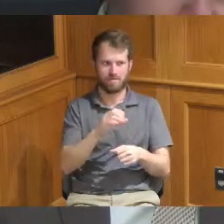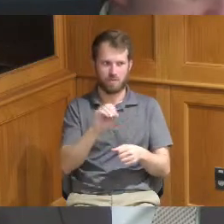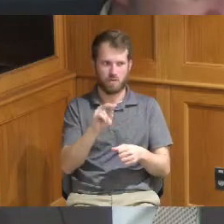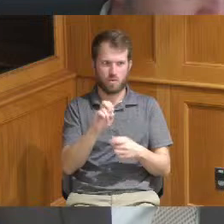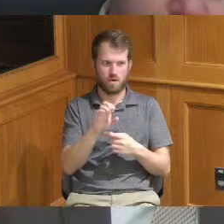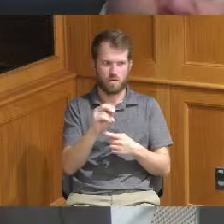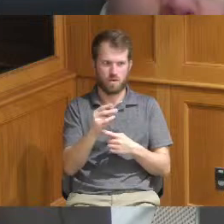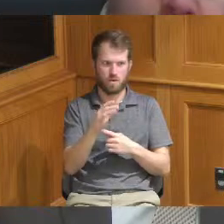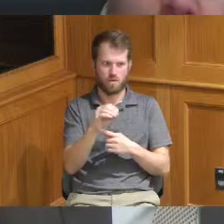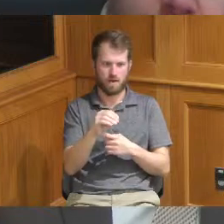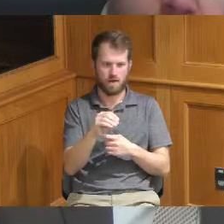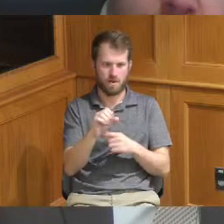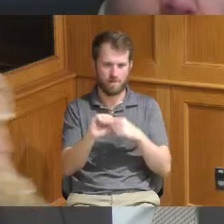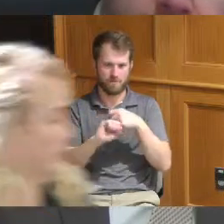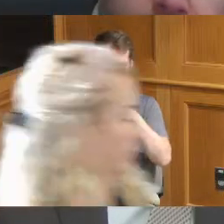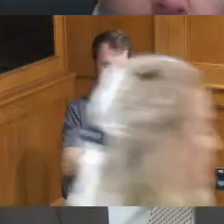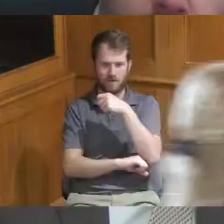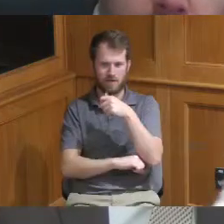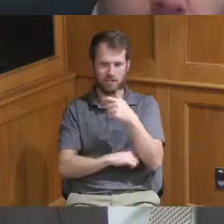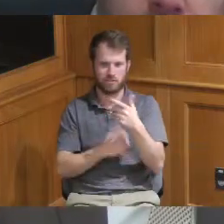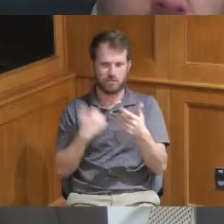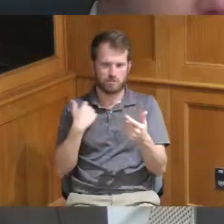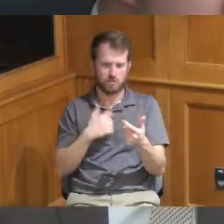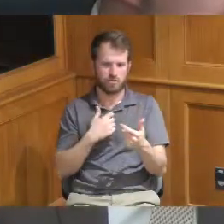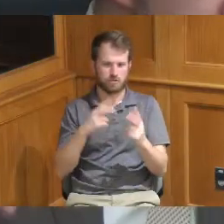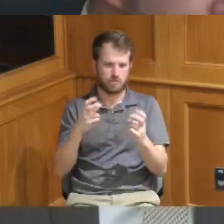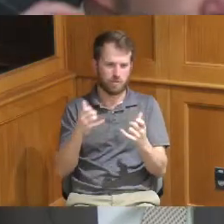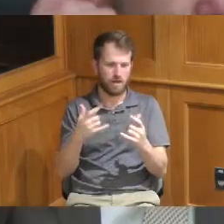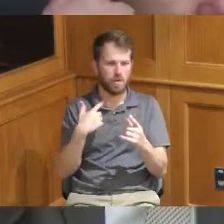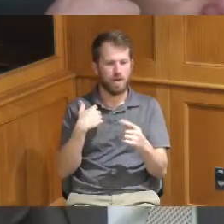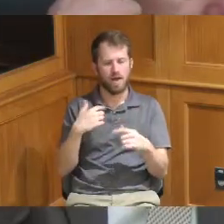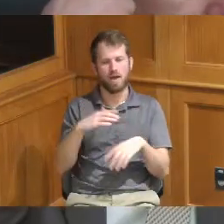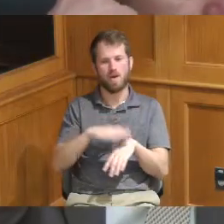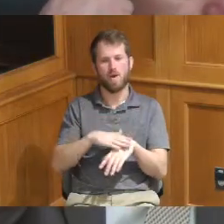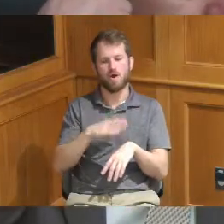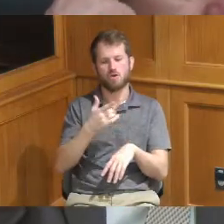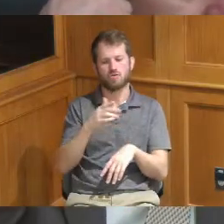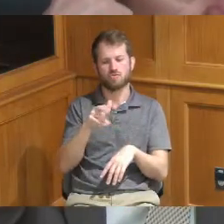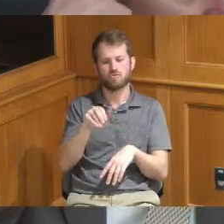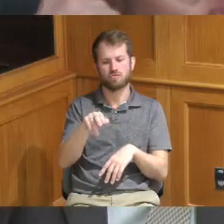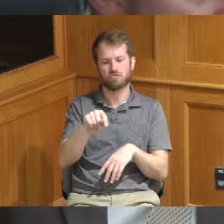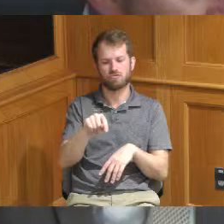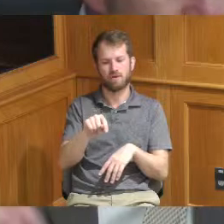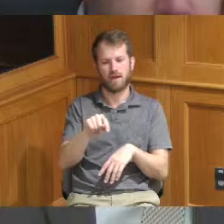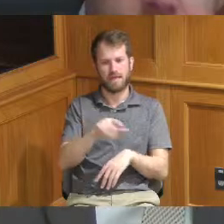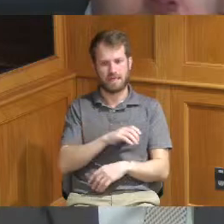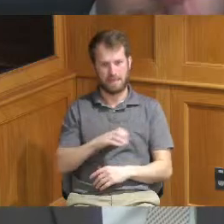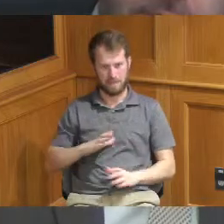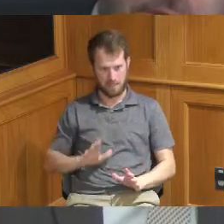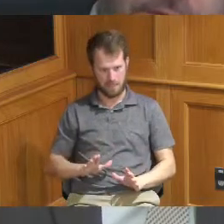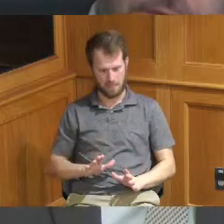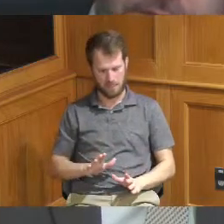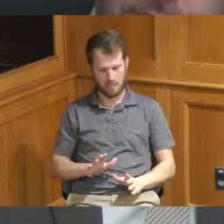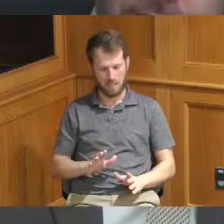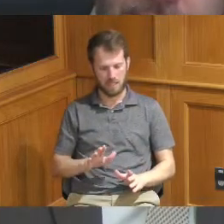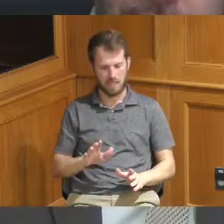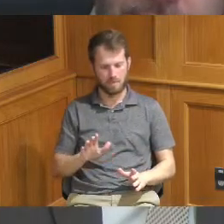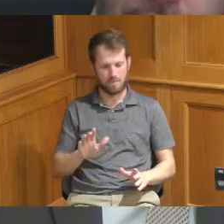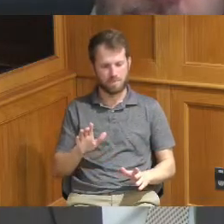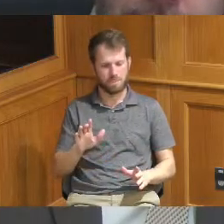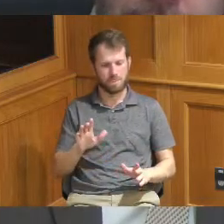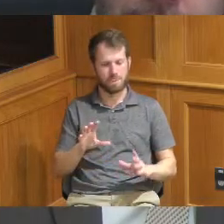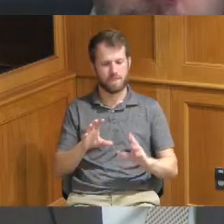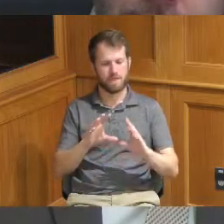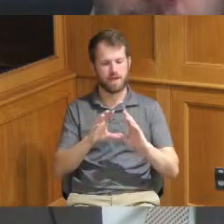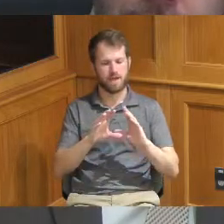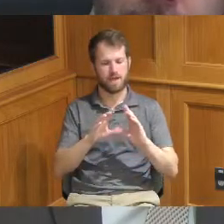So there was actually, I was on a meeting yesterday. I'm on the grant committee, and it is taking a very long time for folks